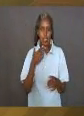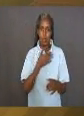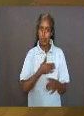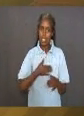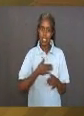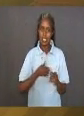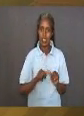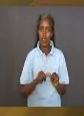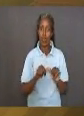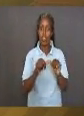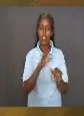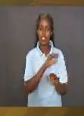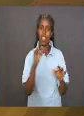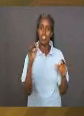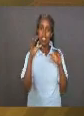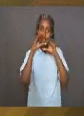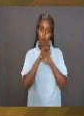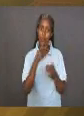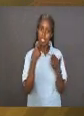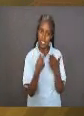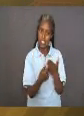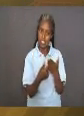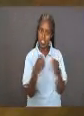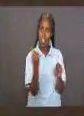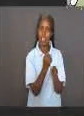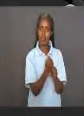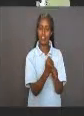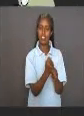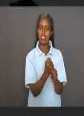Please go ahead and complete this activity.